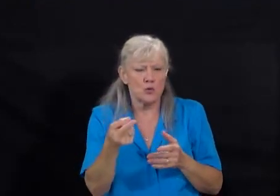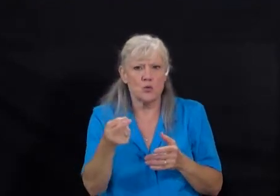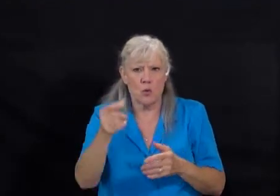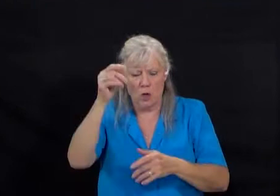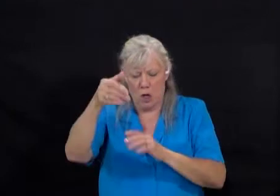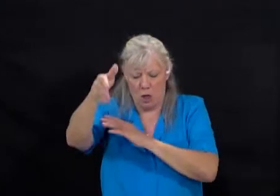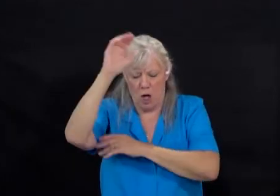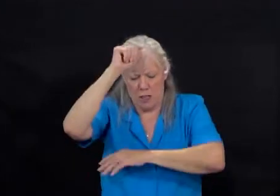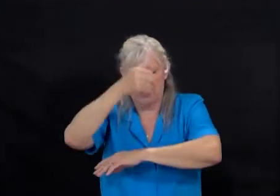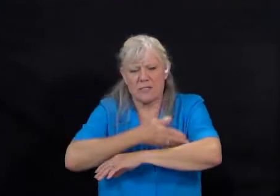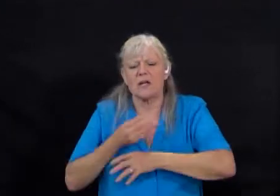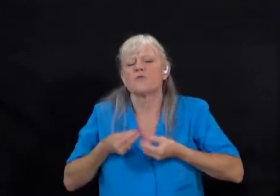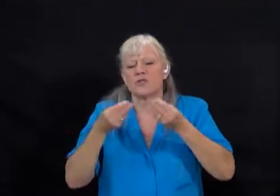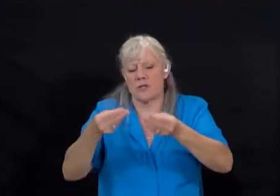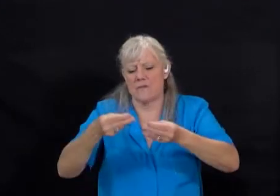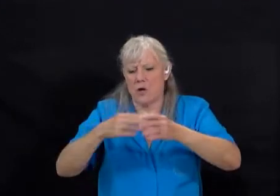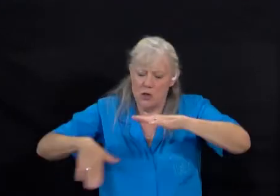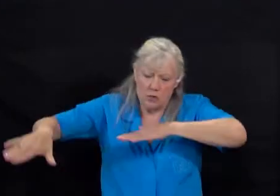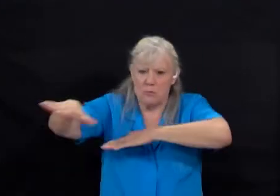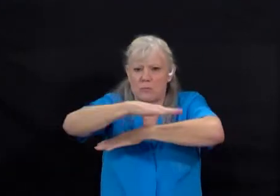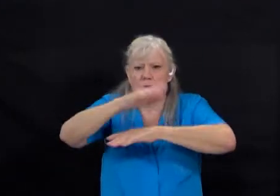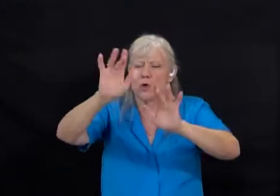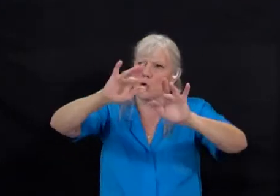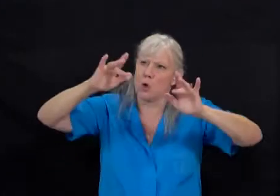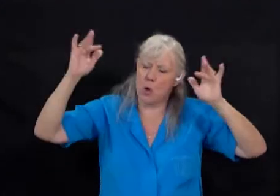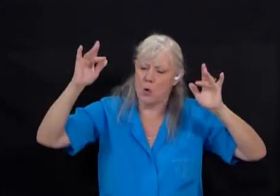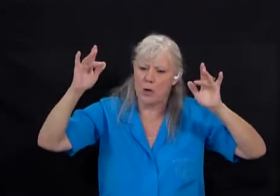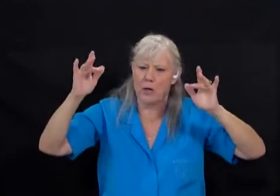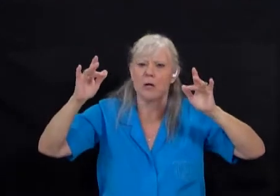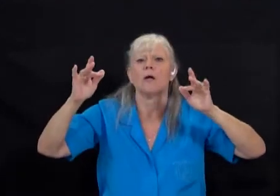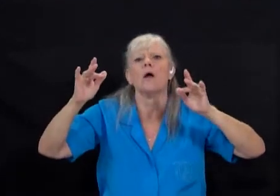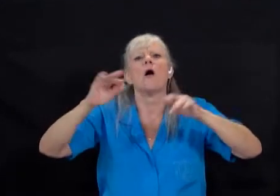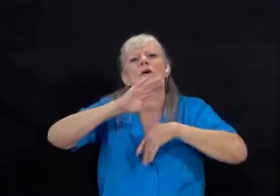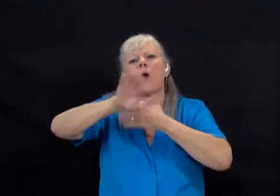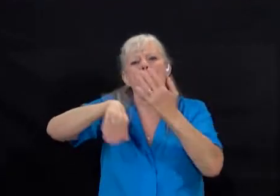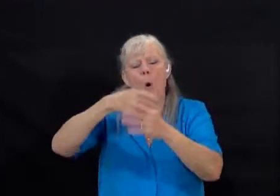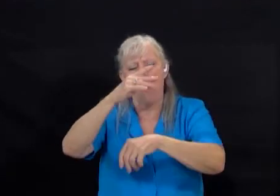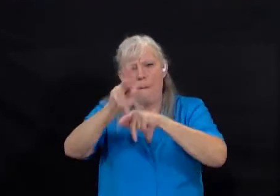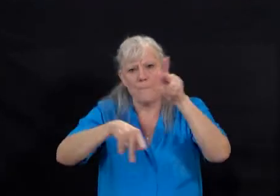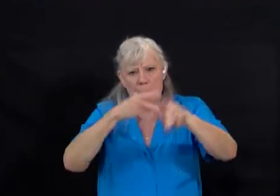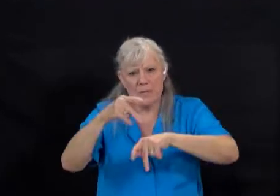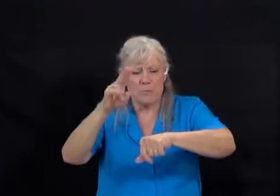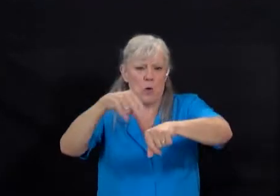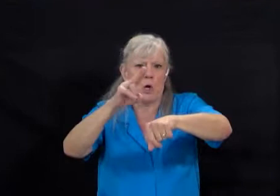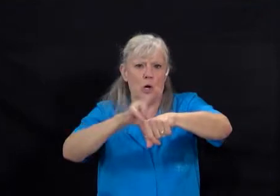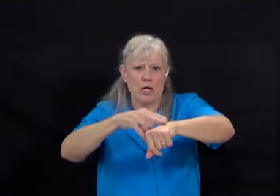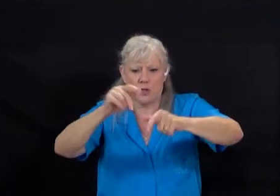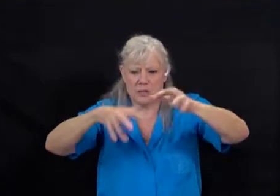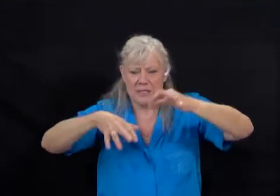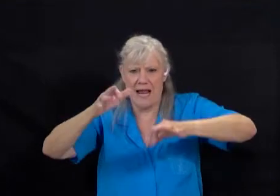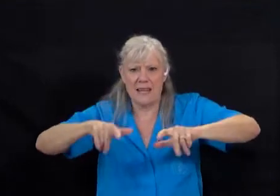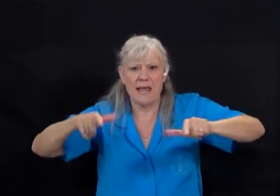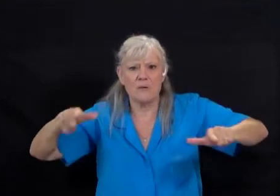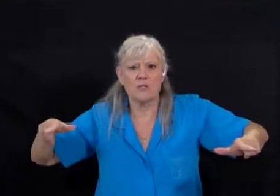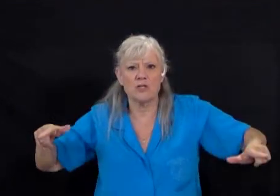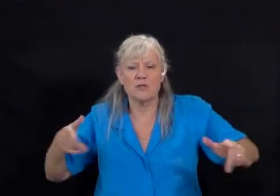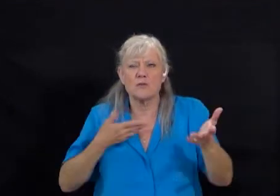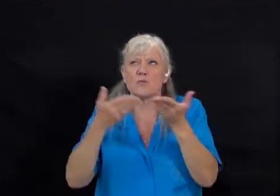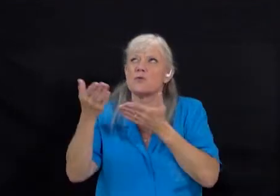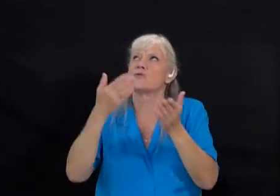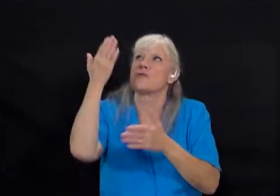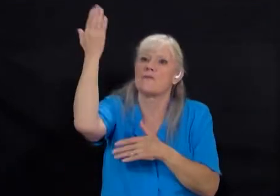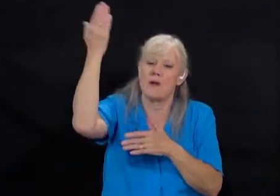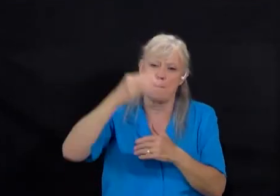and glory and kingdom, that all peoples, nations, and languages should serve him.